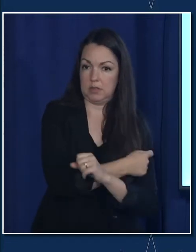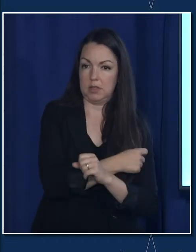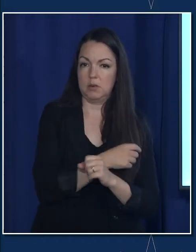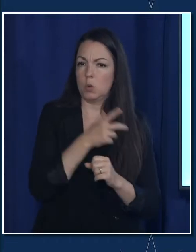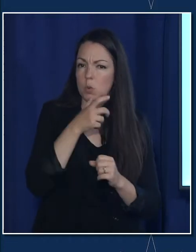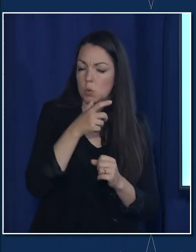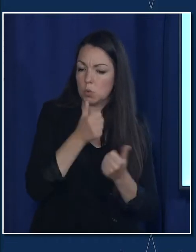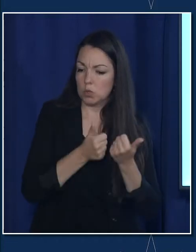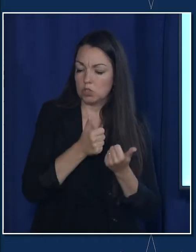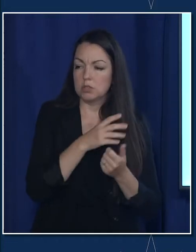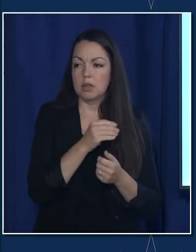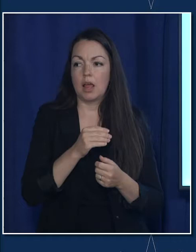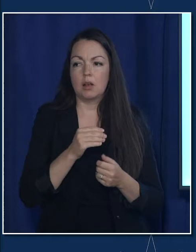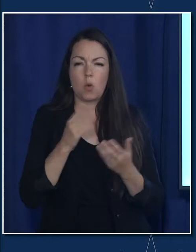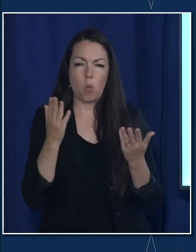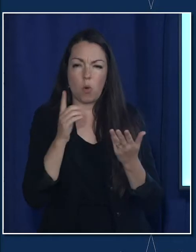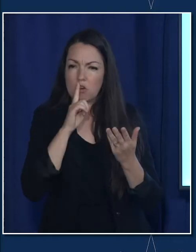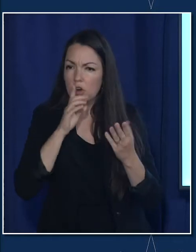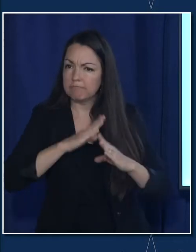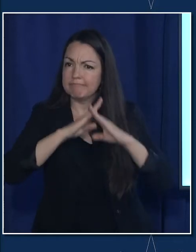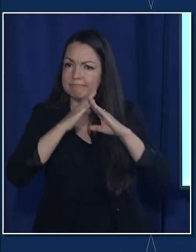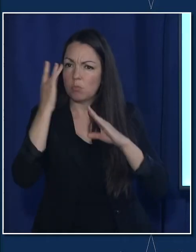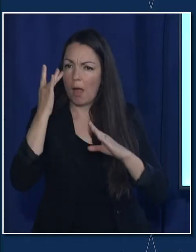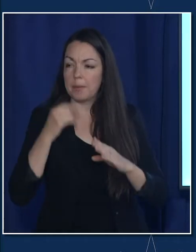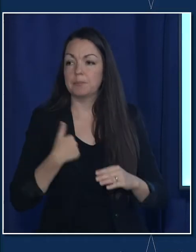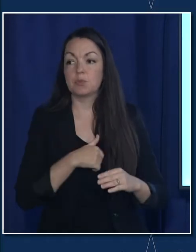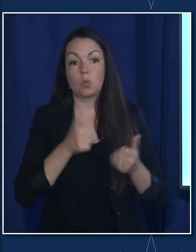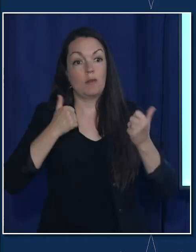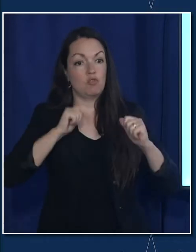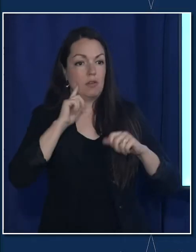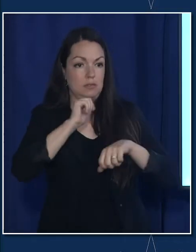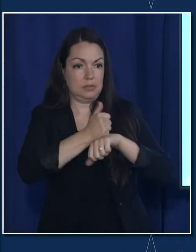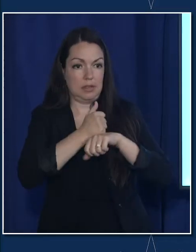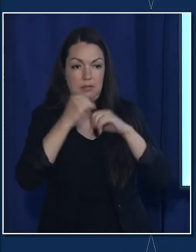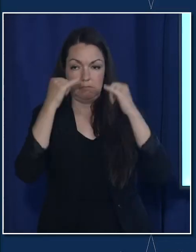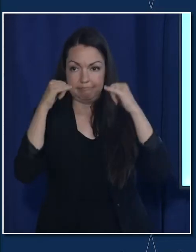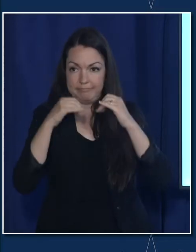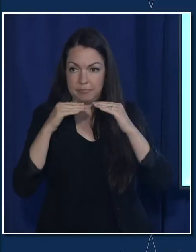So, we've really we've tried to set different